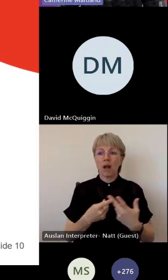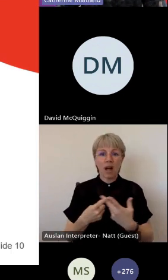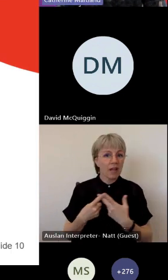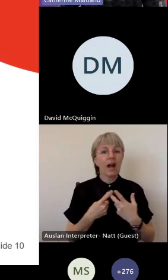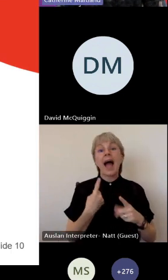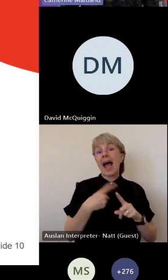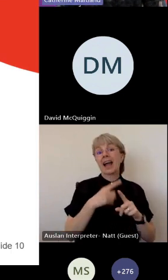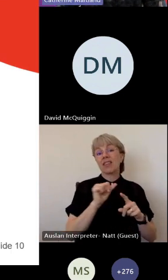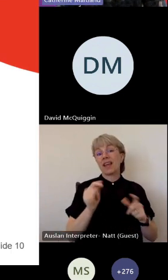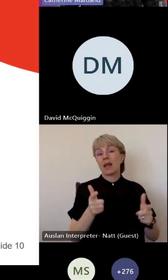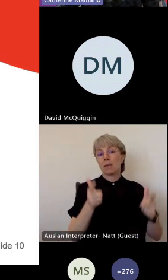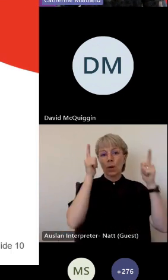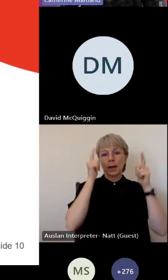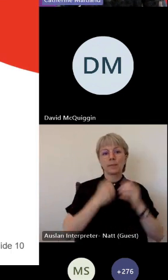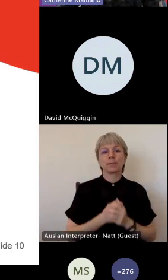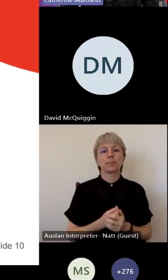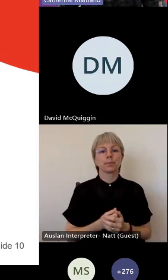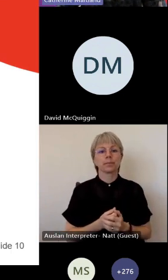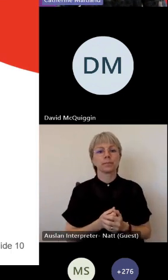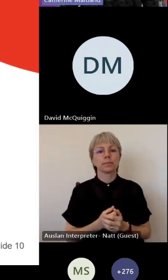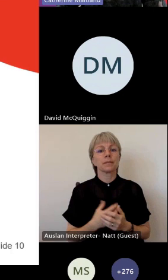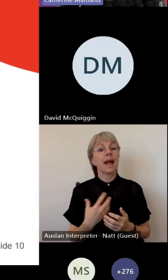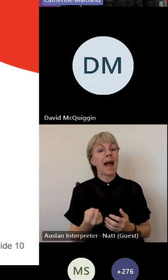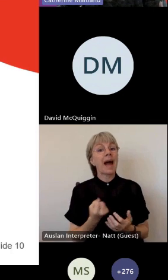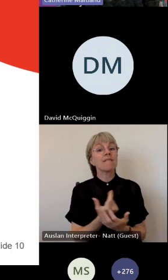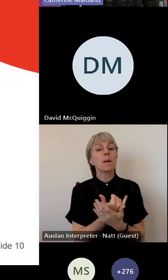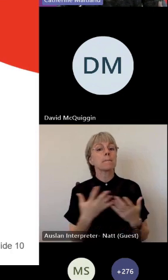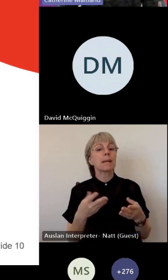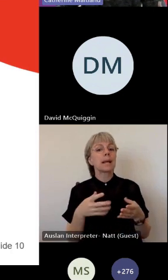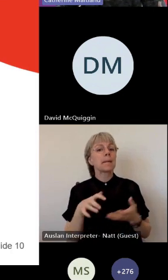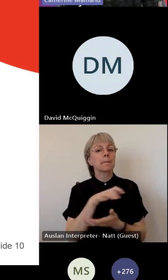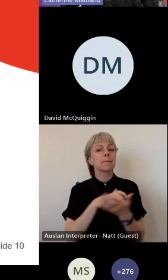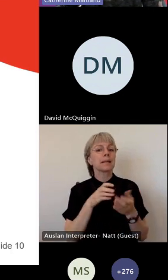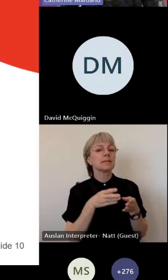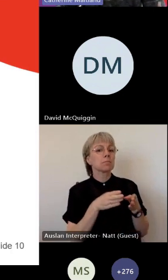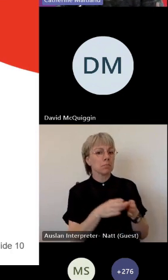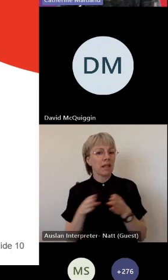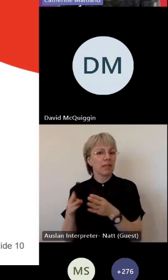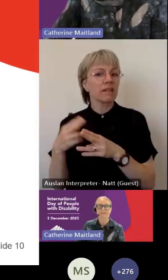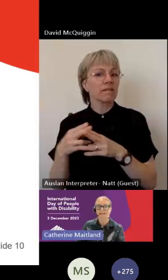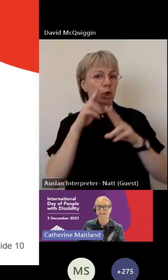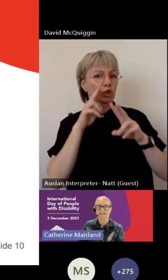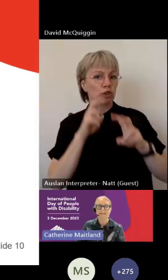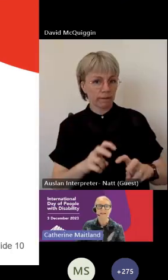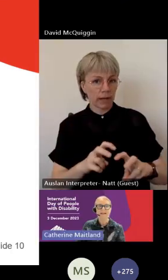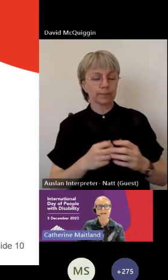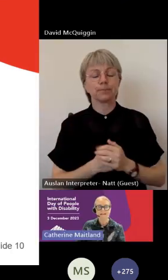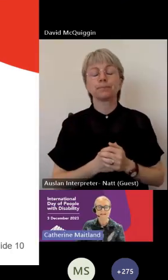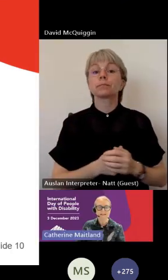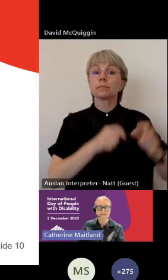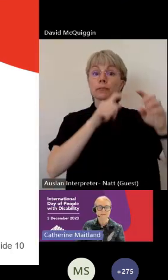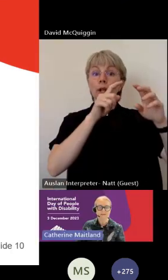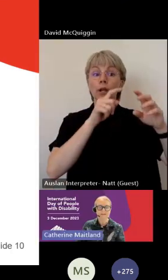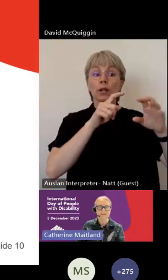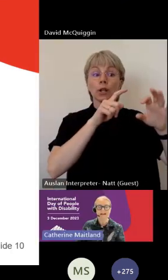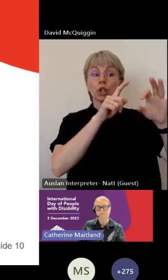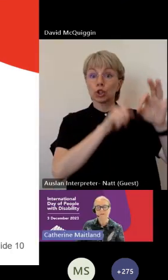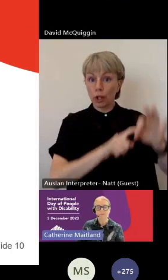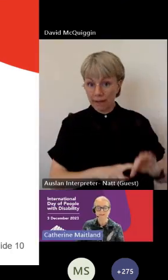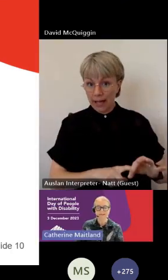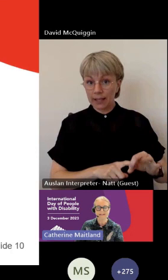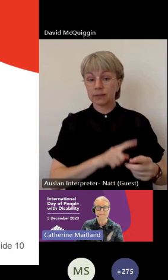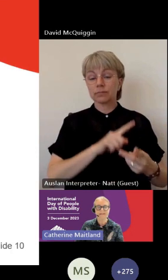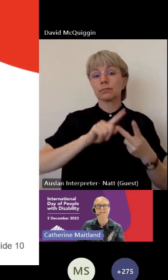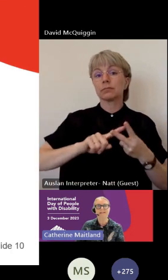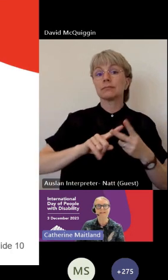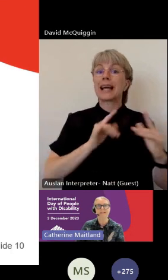a mixed methods approach. That means we use surveys to get quantitative data and interviews to